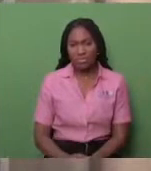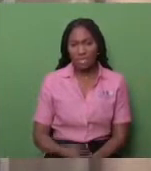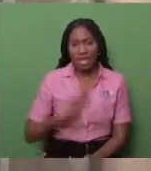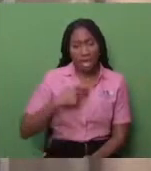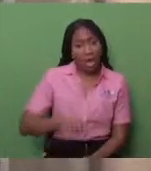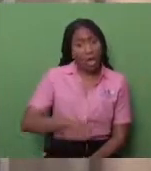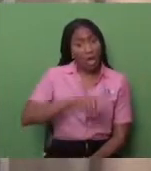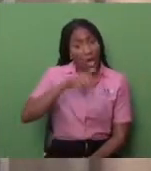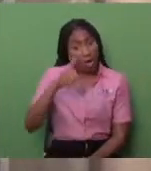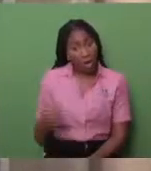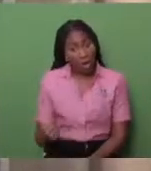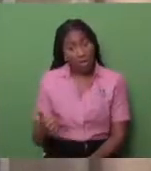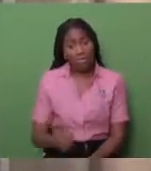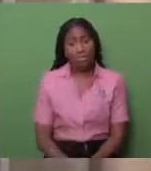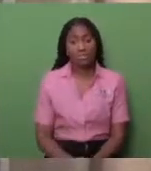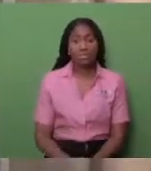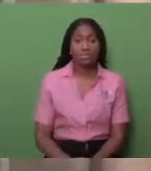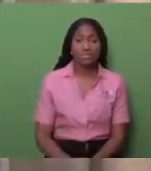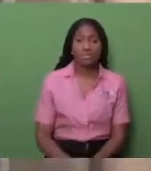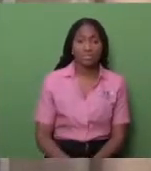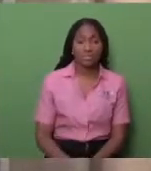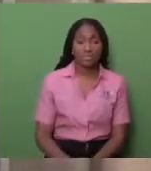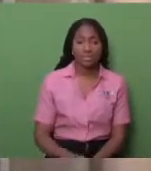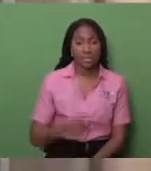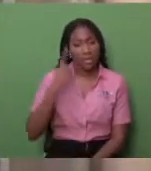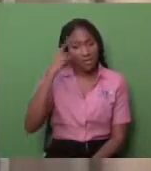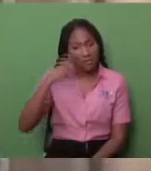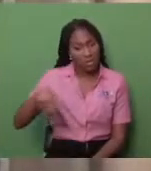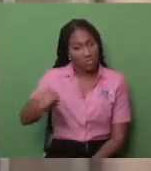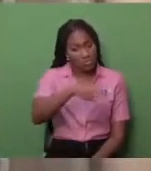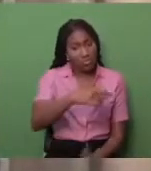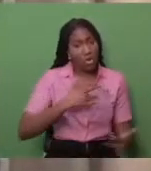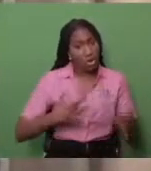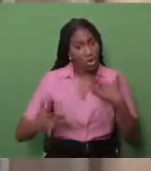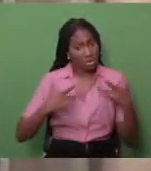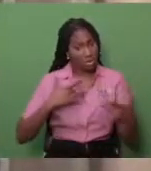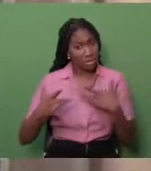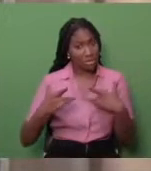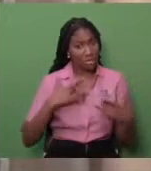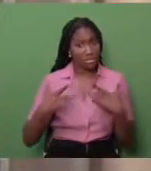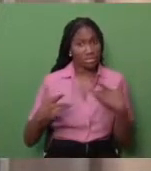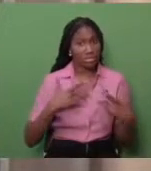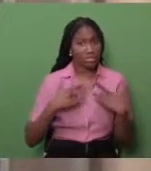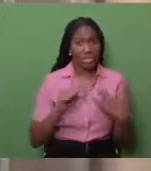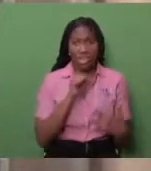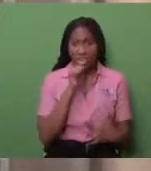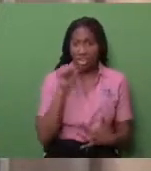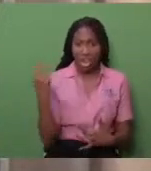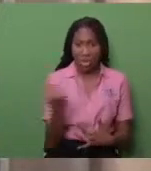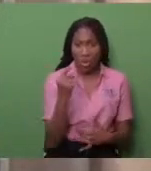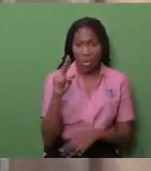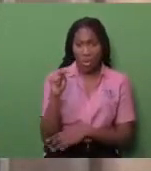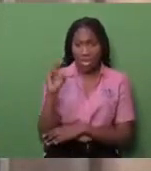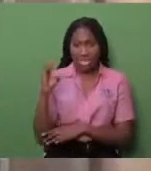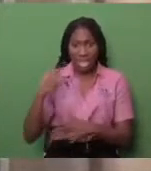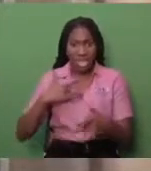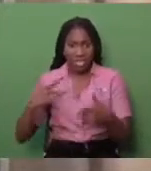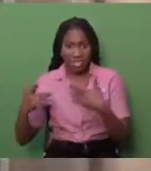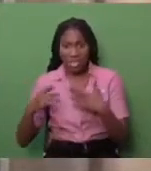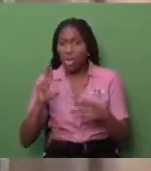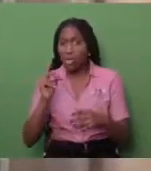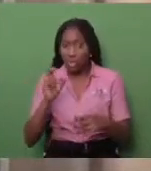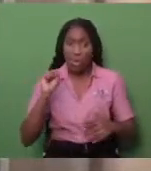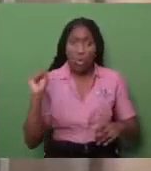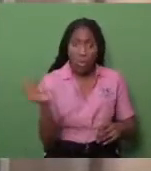matter that is cause for concern for everyone, and not just for UNC opposition members, or not just for trade unionists, not just for